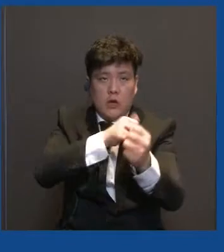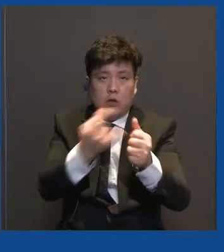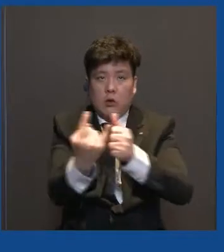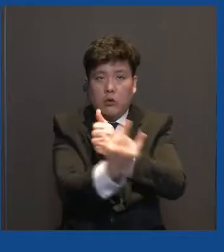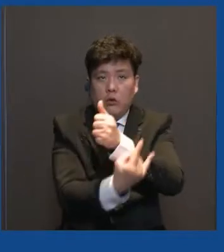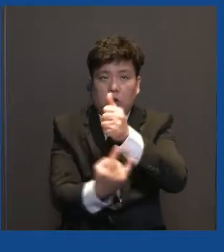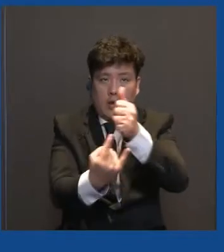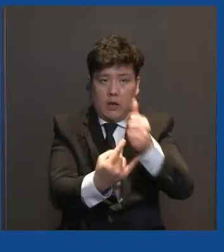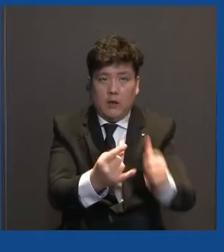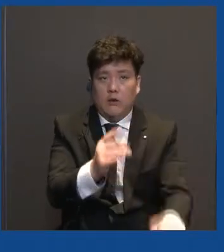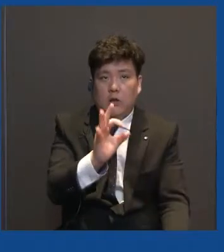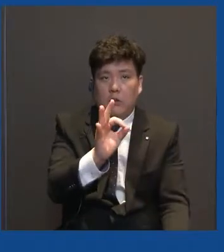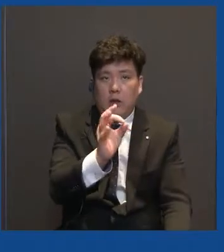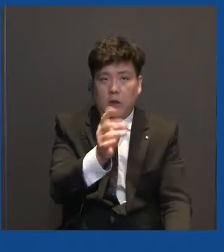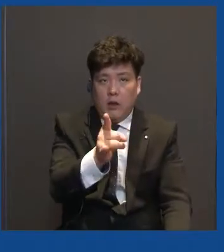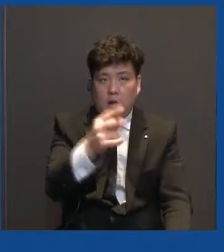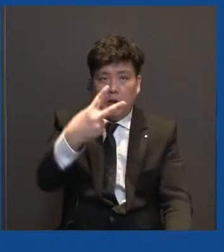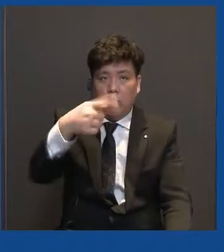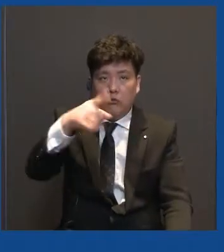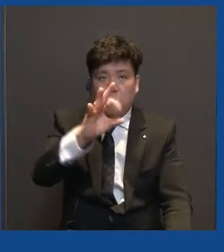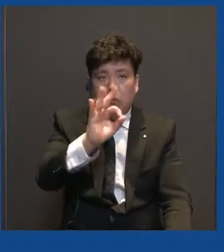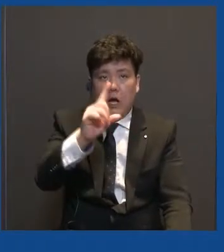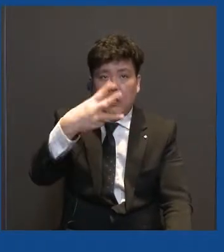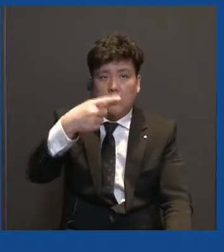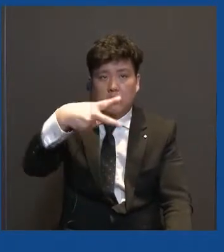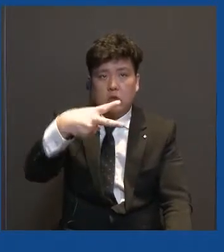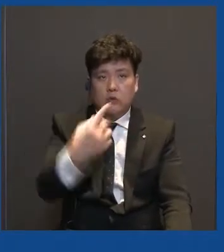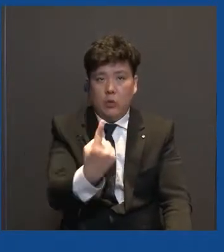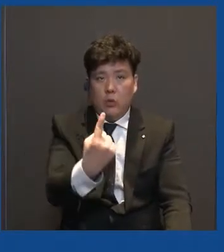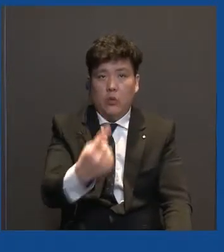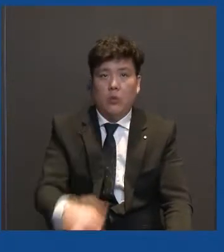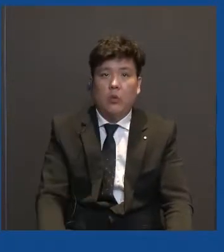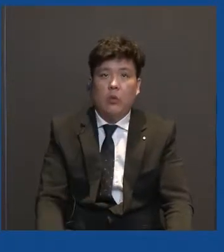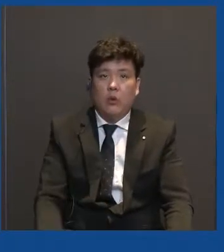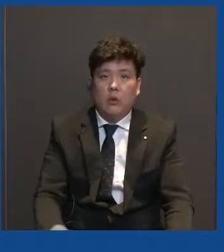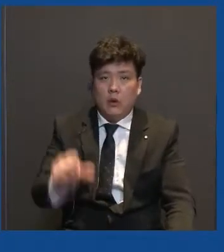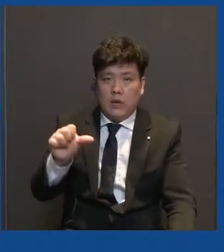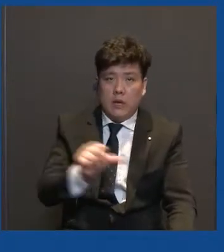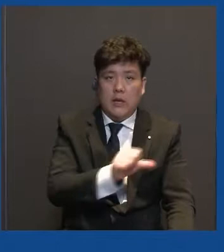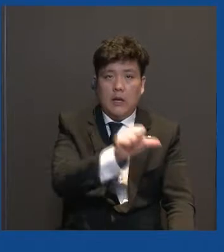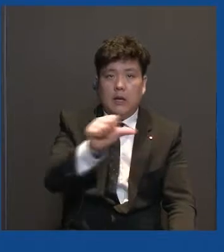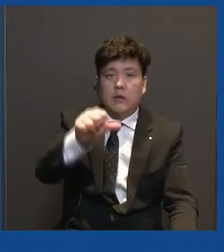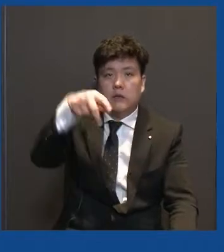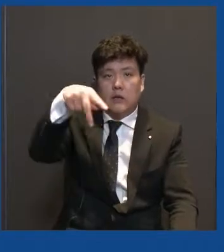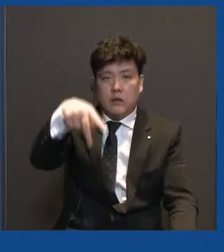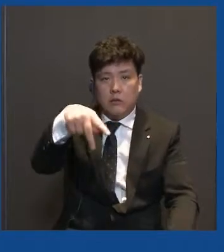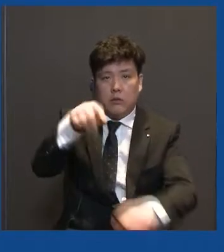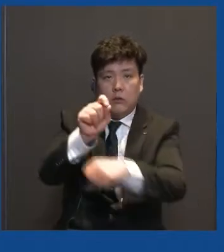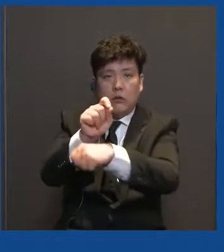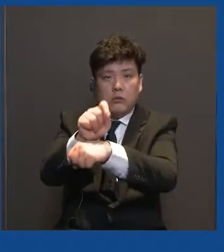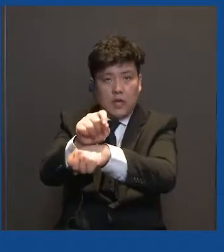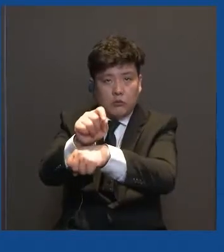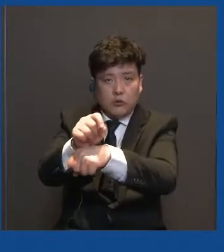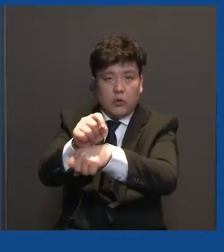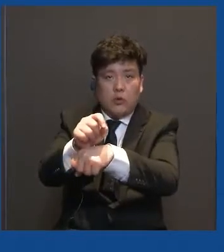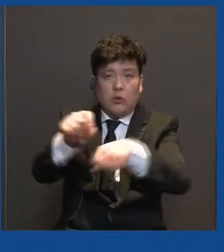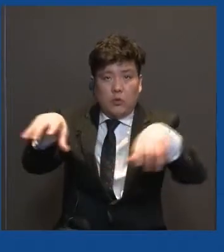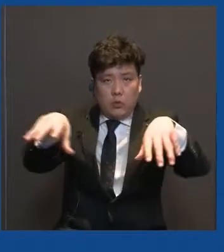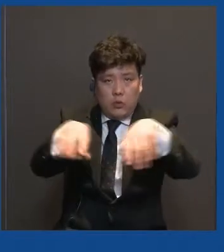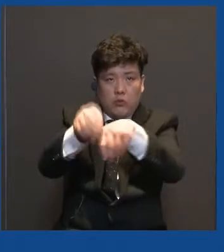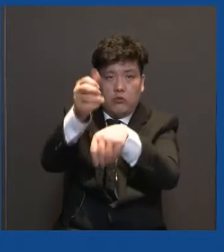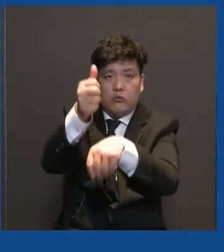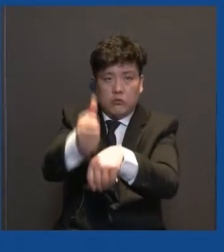KLIEN, Regional Director, HelpAge International Asia Pacific. And Dr. Nena